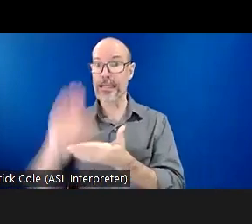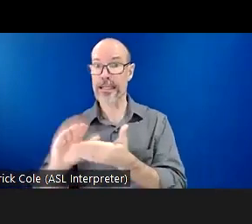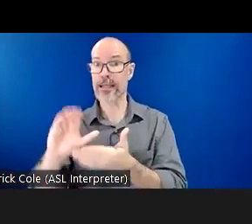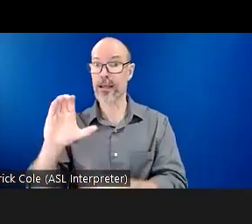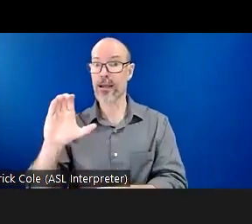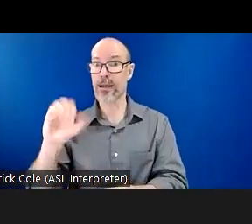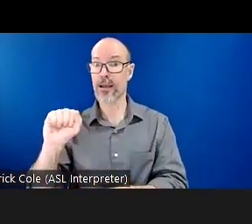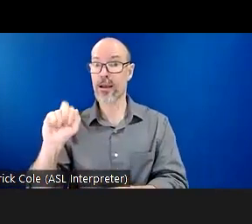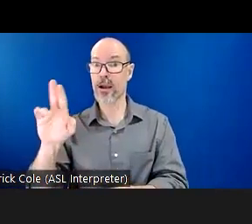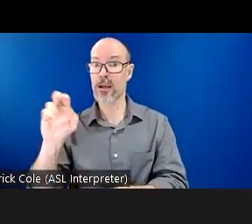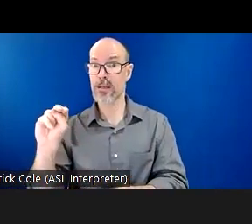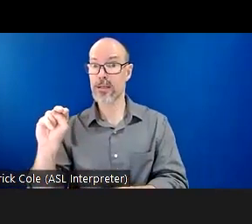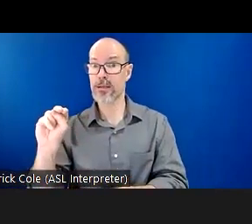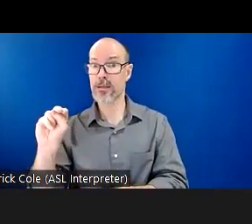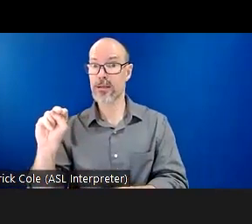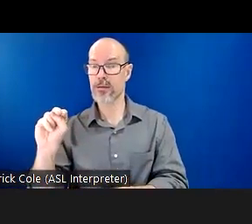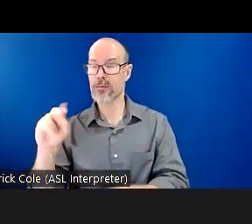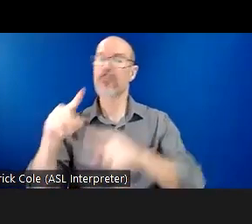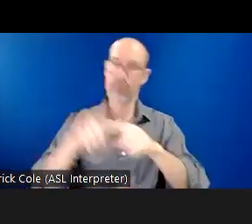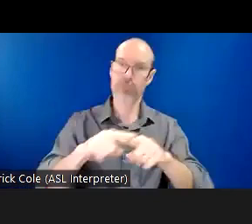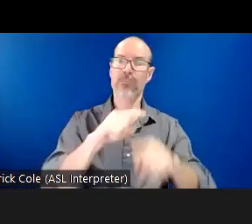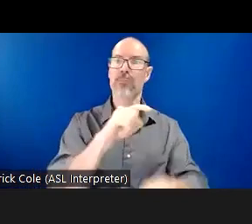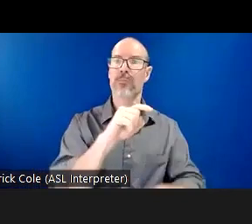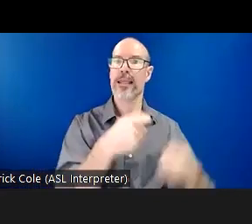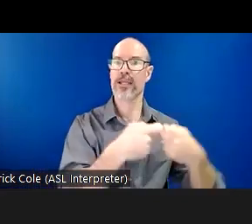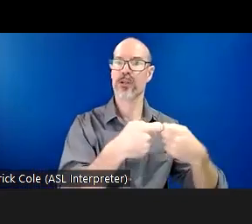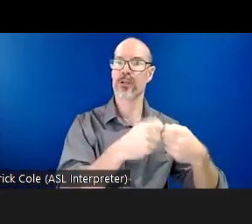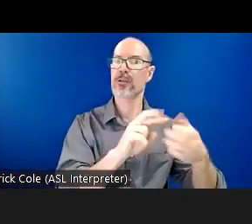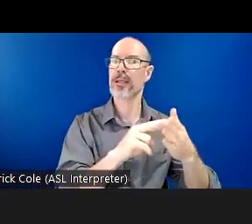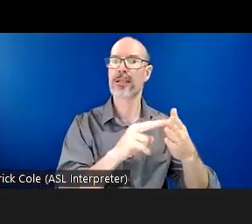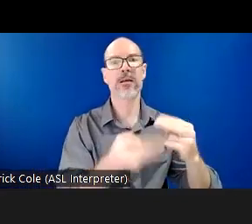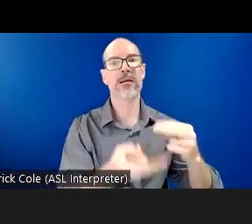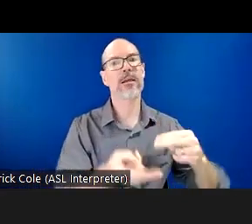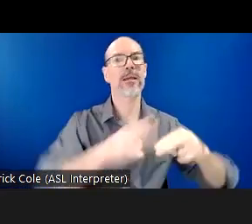underlie everything that we do. Mm-hmm.